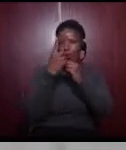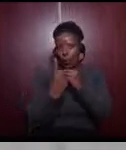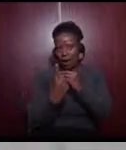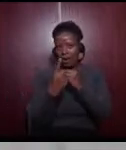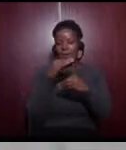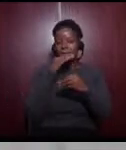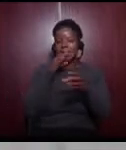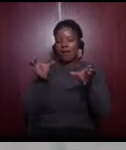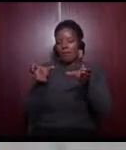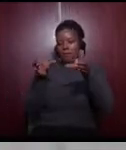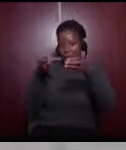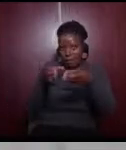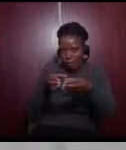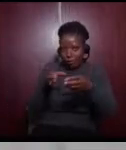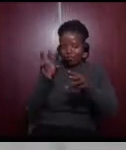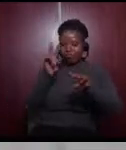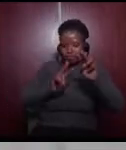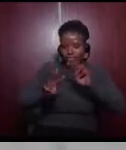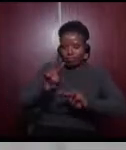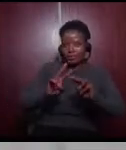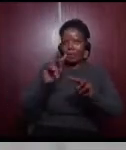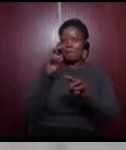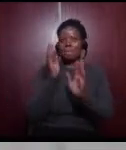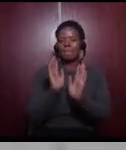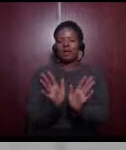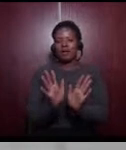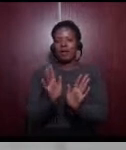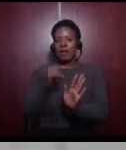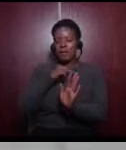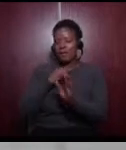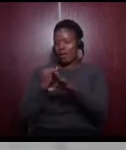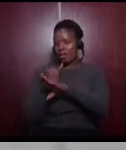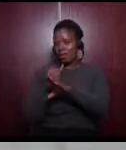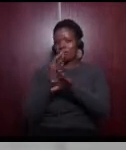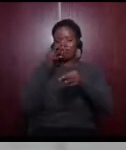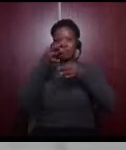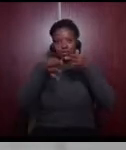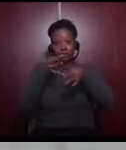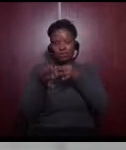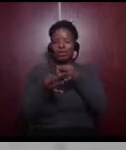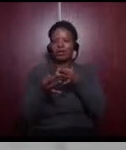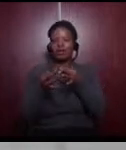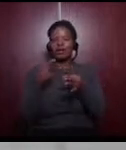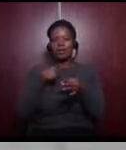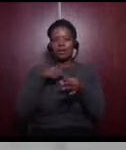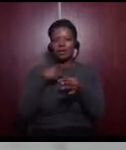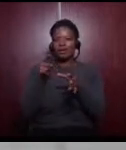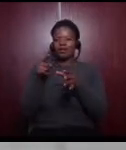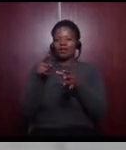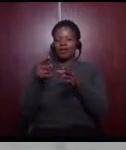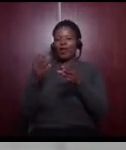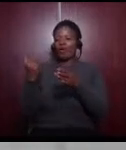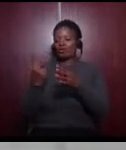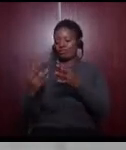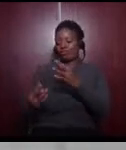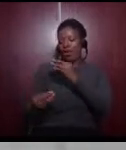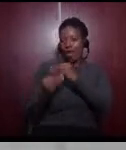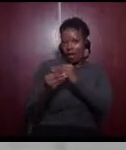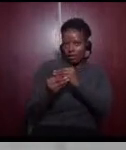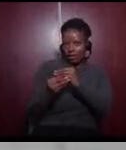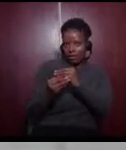one fund, which when I explained earlier, I indicated that there will be an added objective. So manje